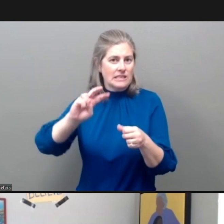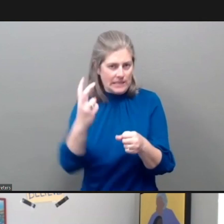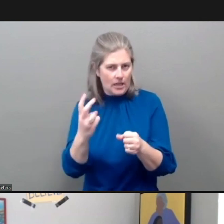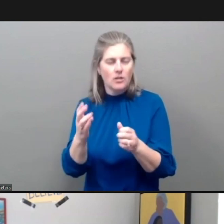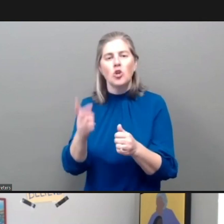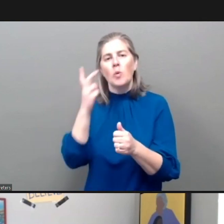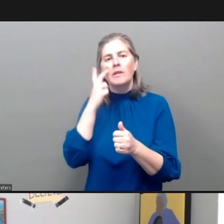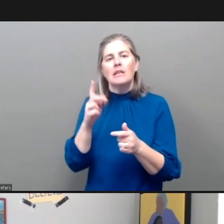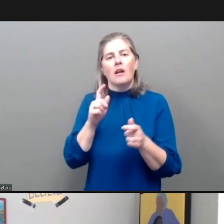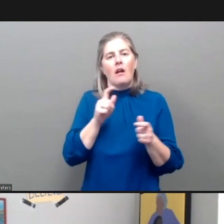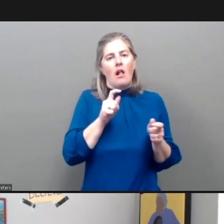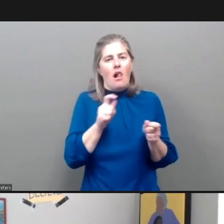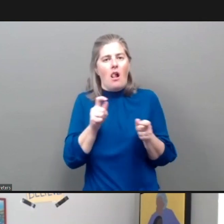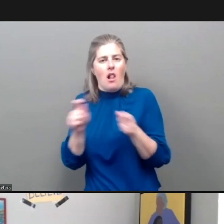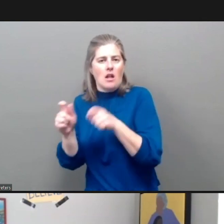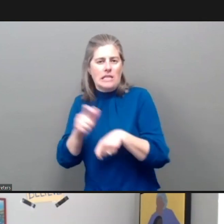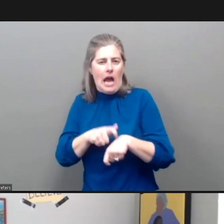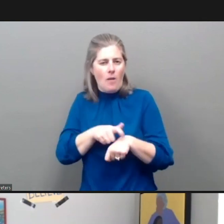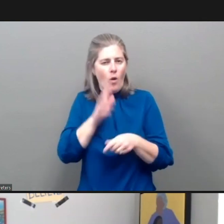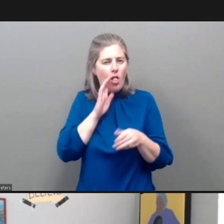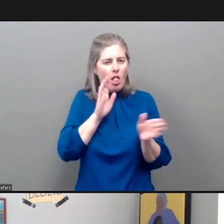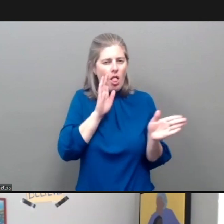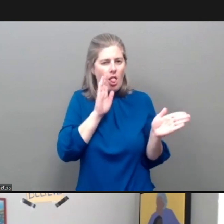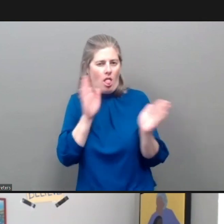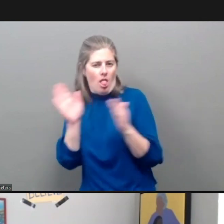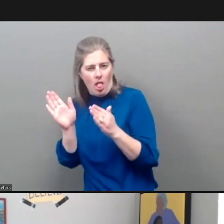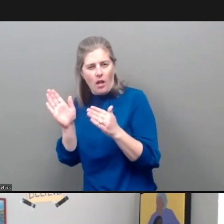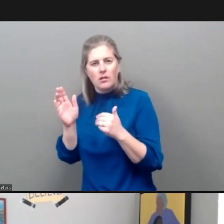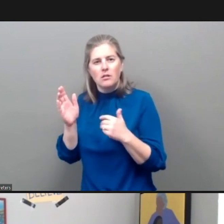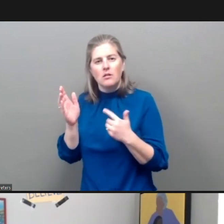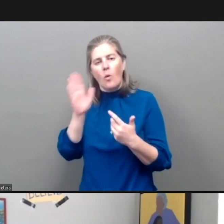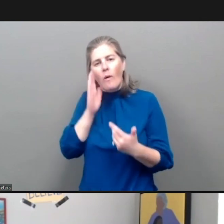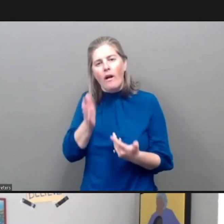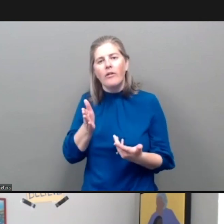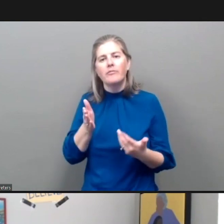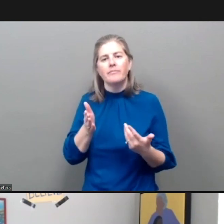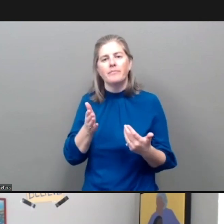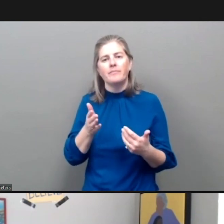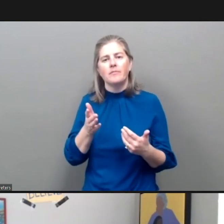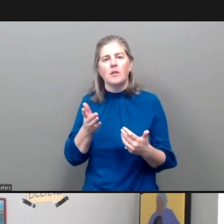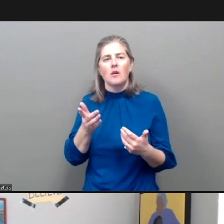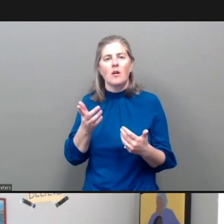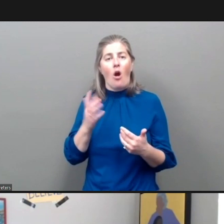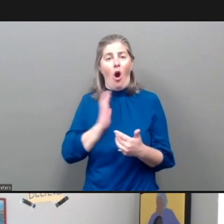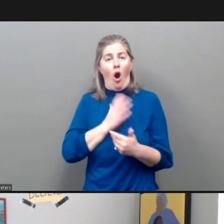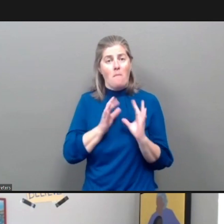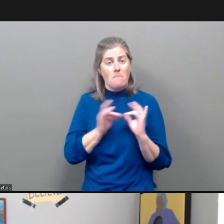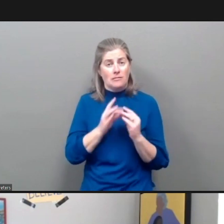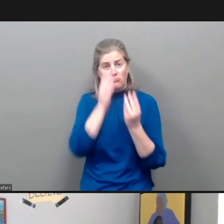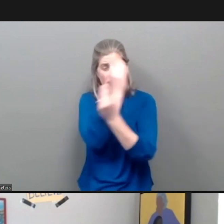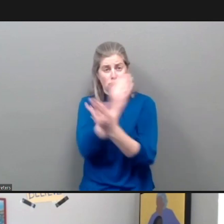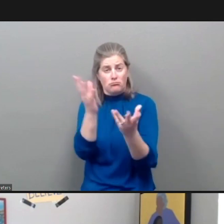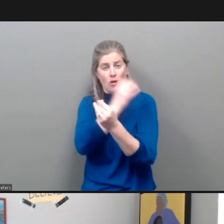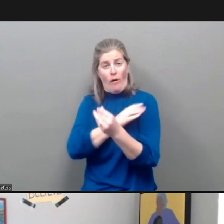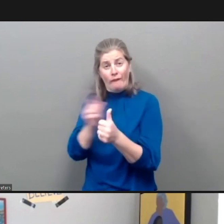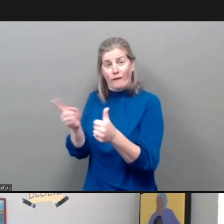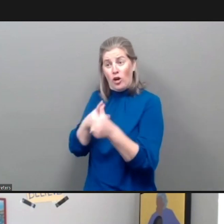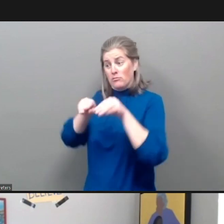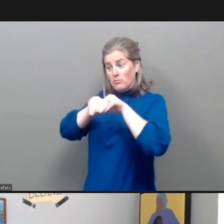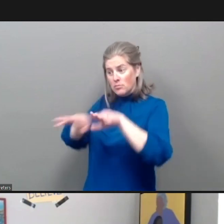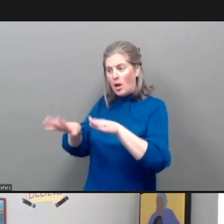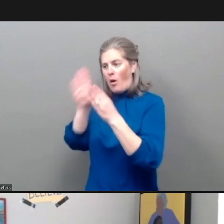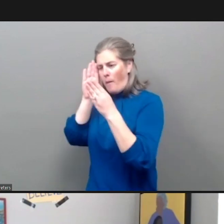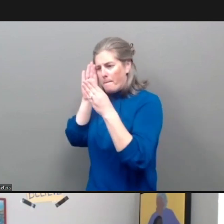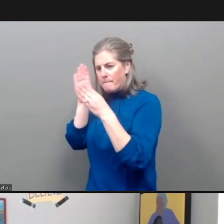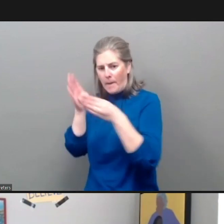it'll change over time, Gabrielle, and we'll tailor our messages to progressively smaller